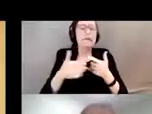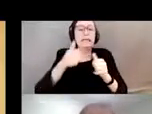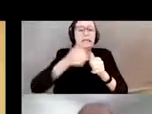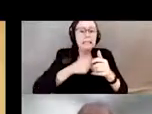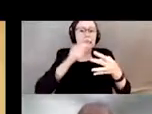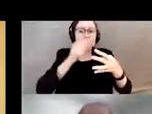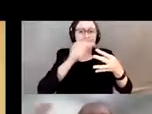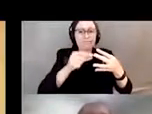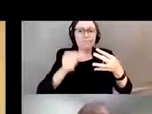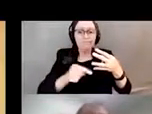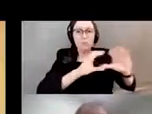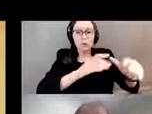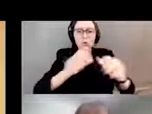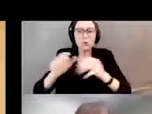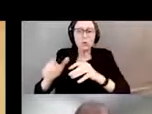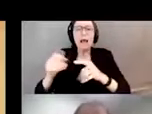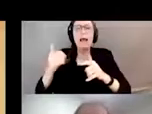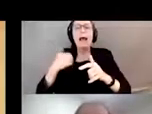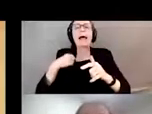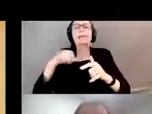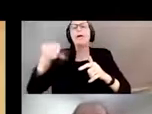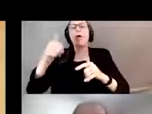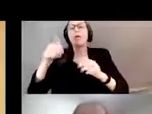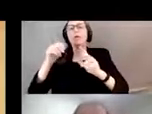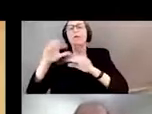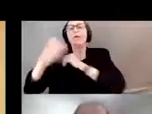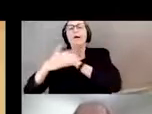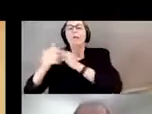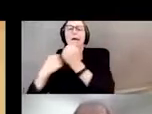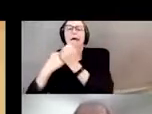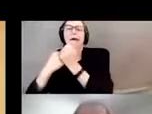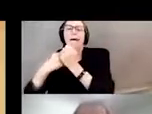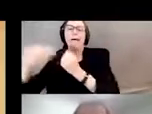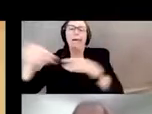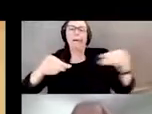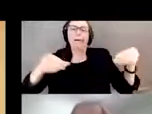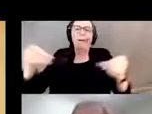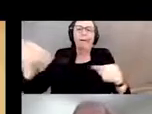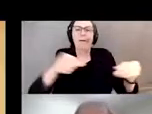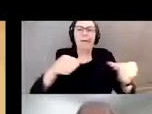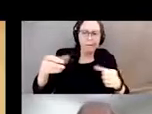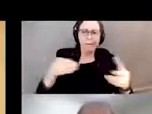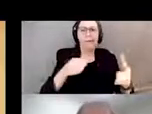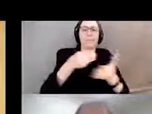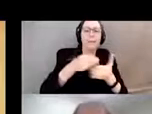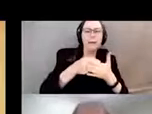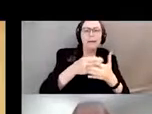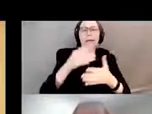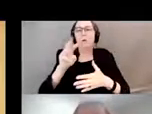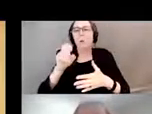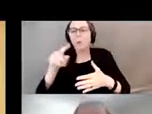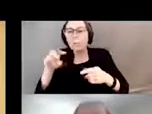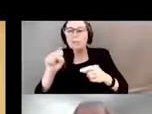groups has its own outside sponsor, its own outside patron that will funnel in money and weapons and